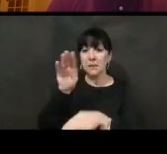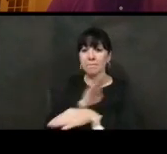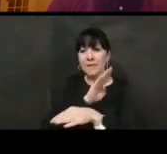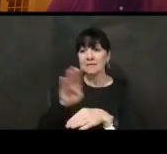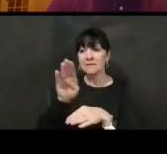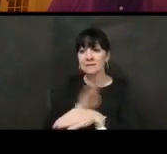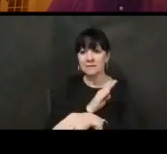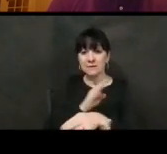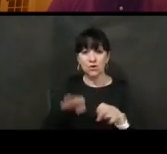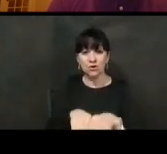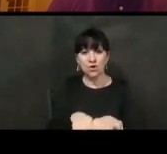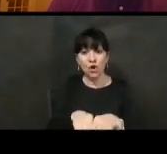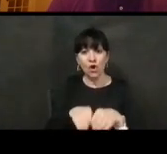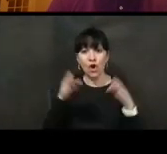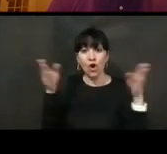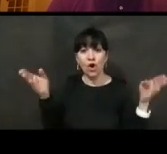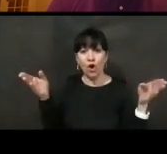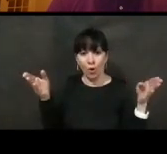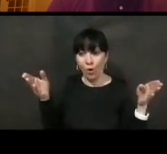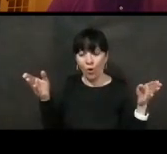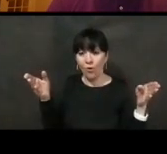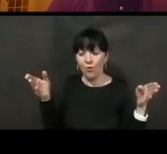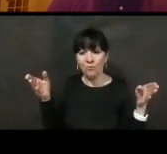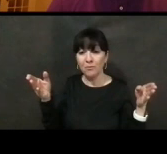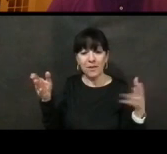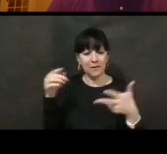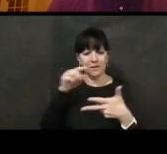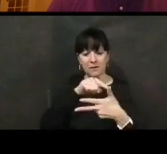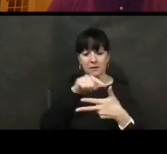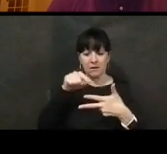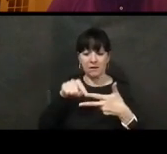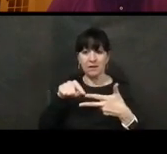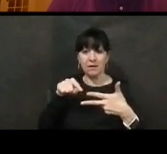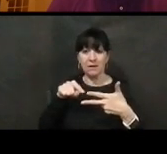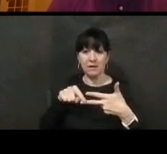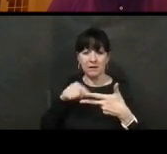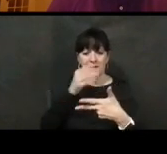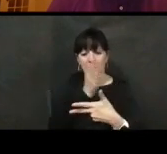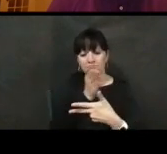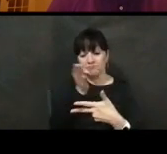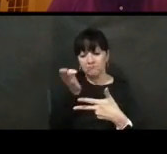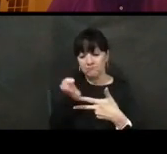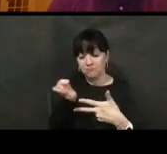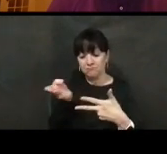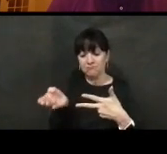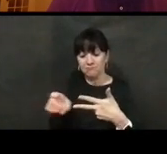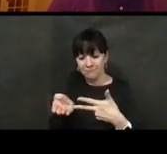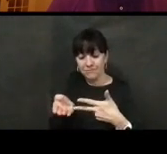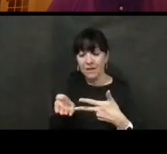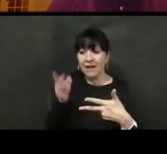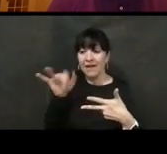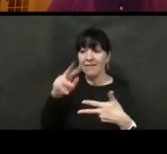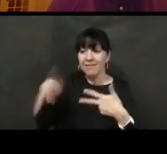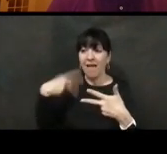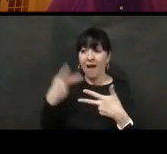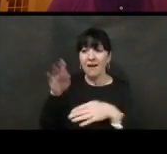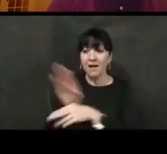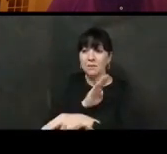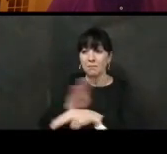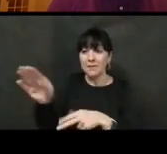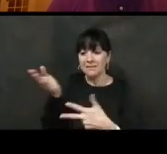we are starting to engage on, even a phase one limited reopening, and particularly the later phases, phase 2 and 3. It's going